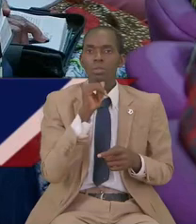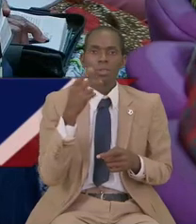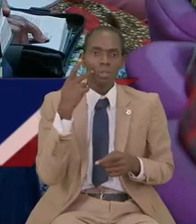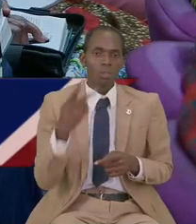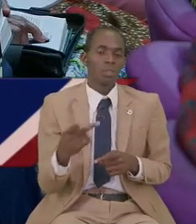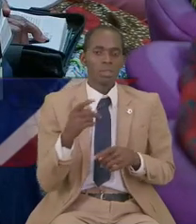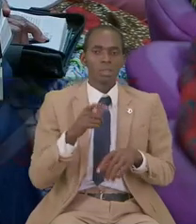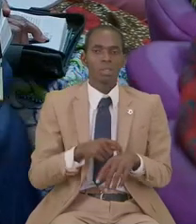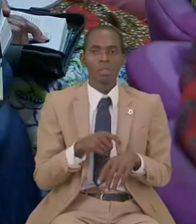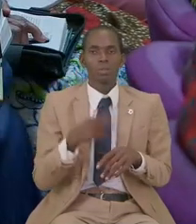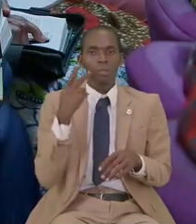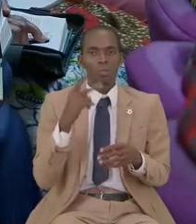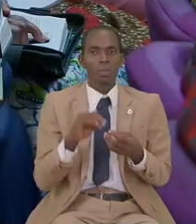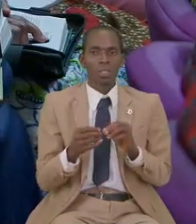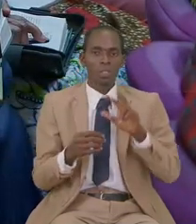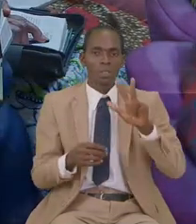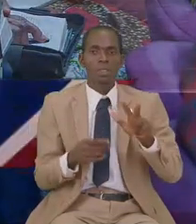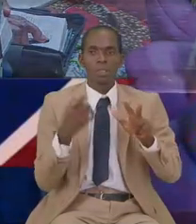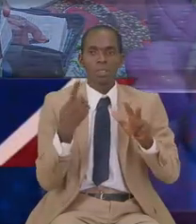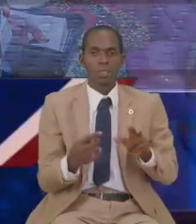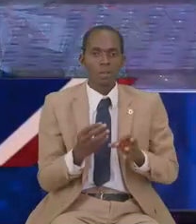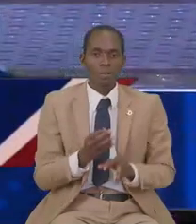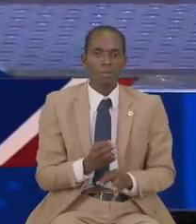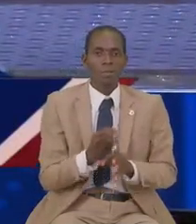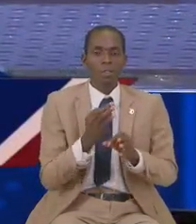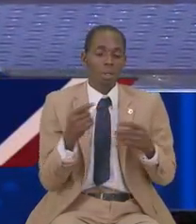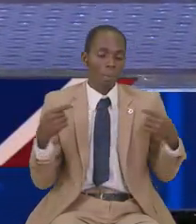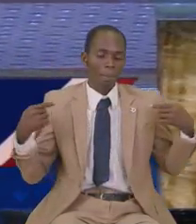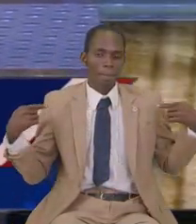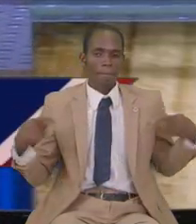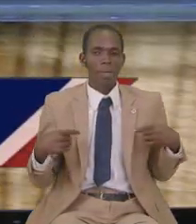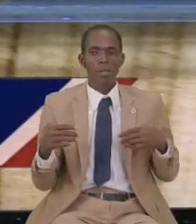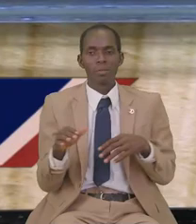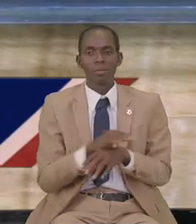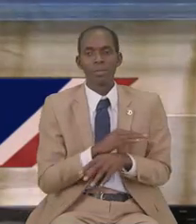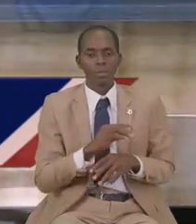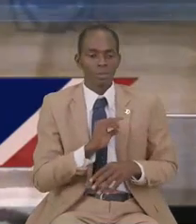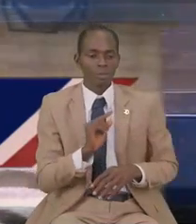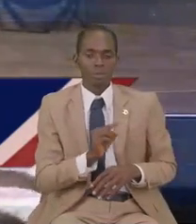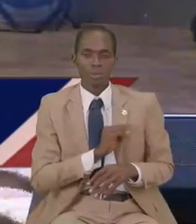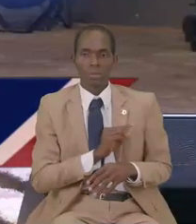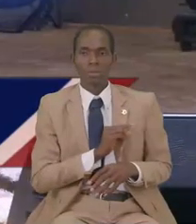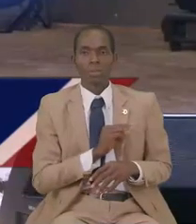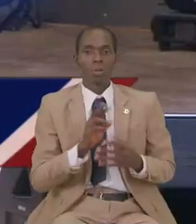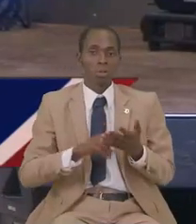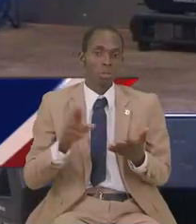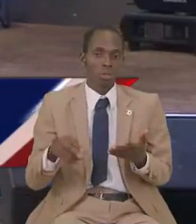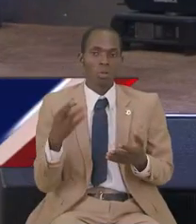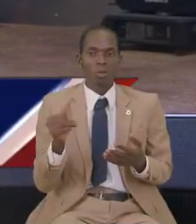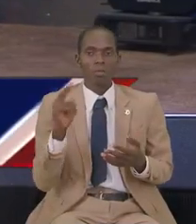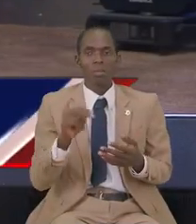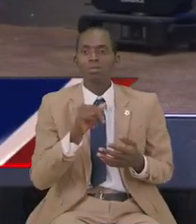Number three, the painful consequence of an unfixed past. Unfixed